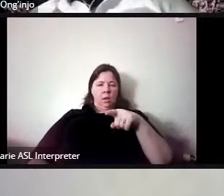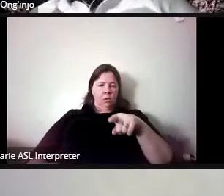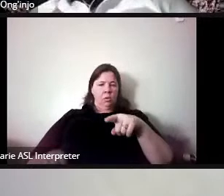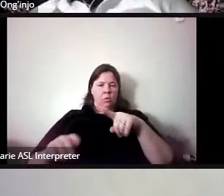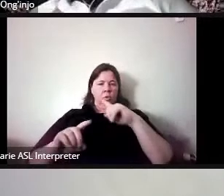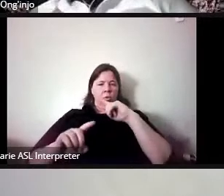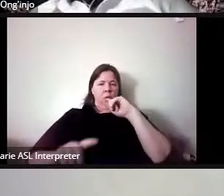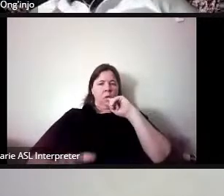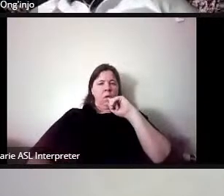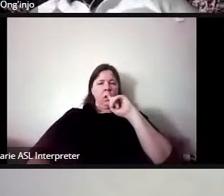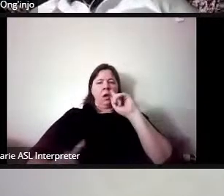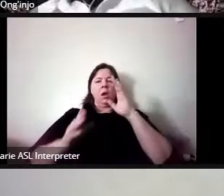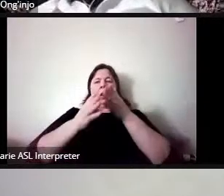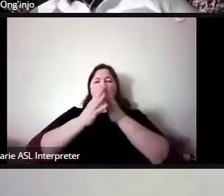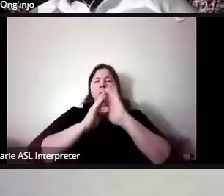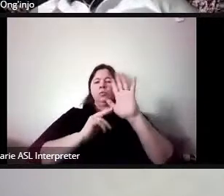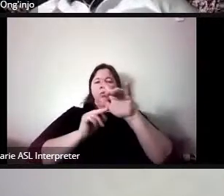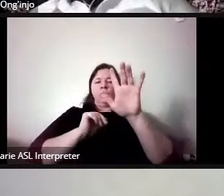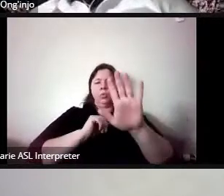ask your question or